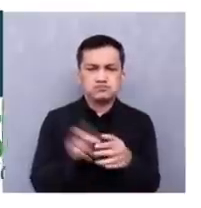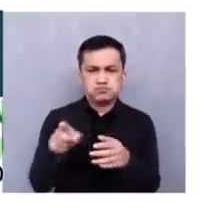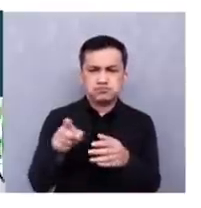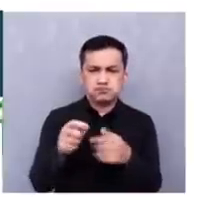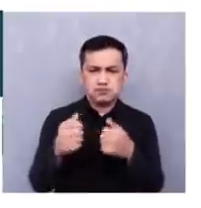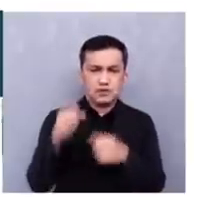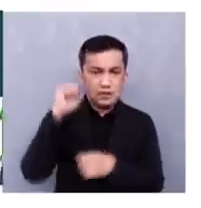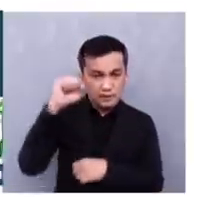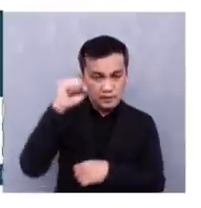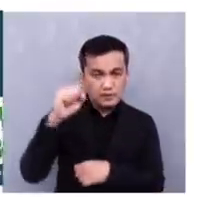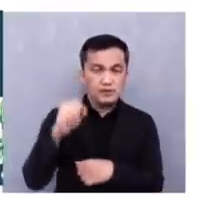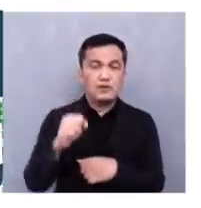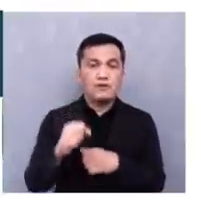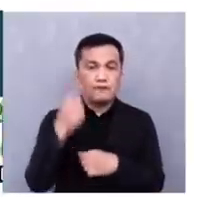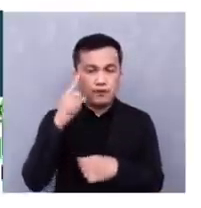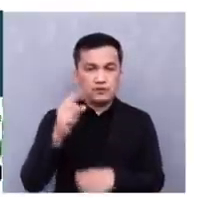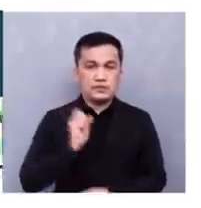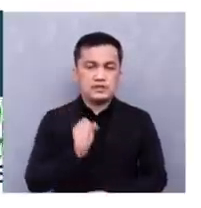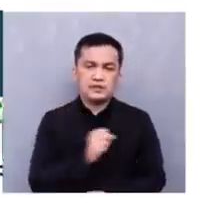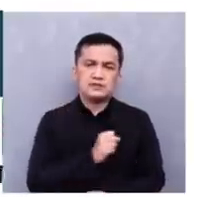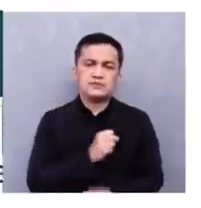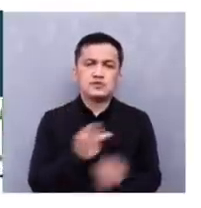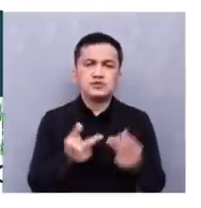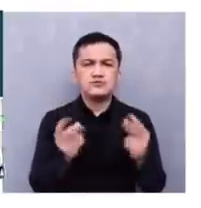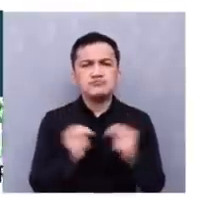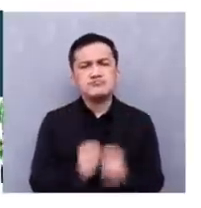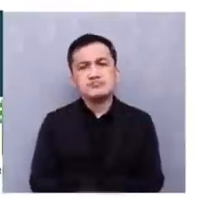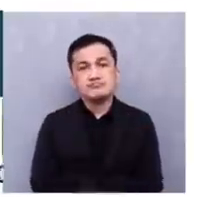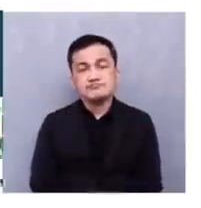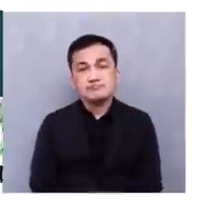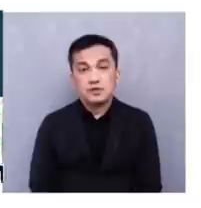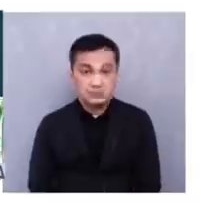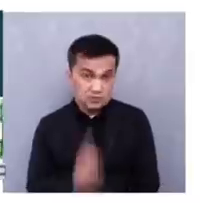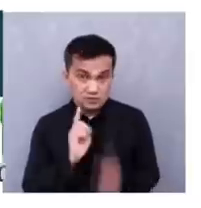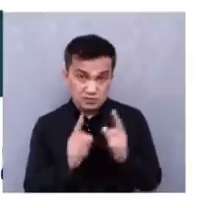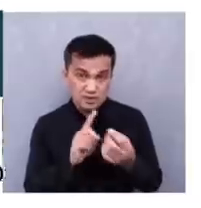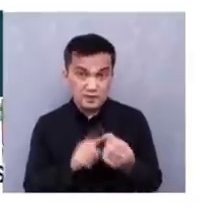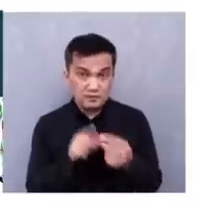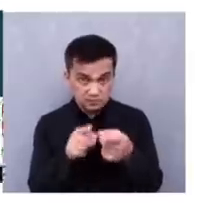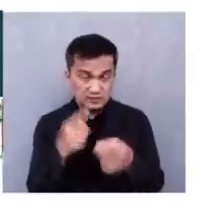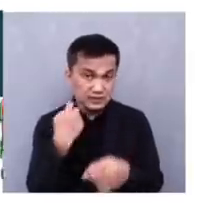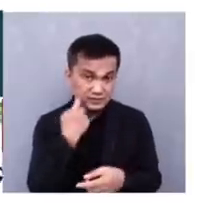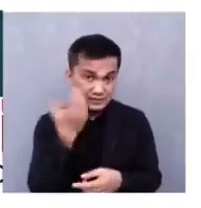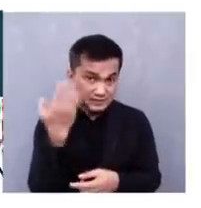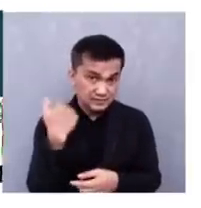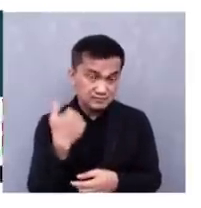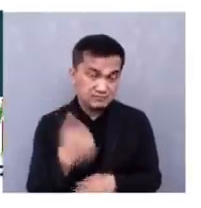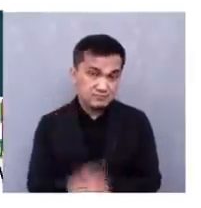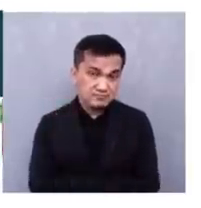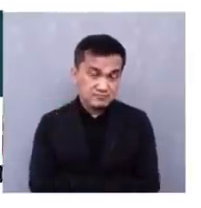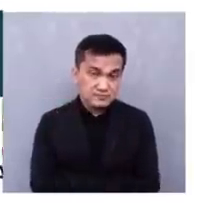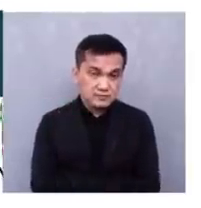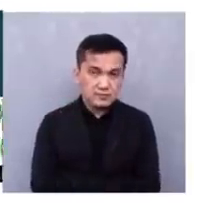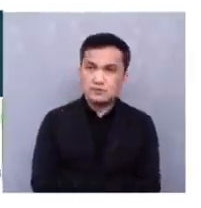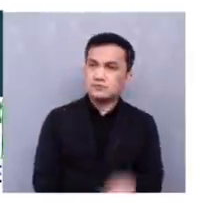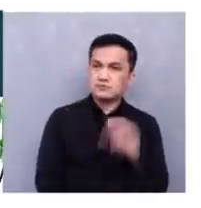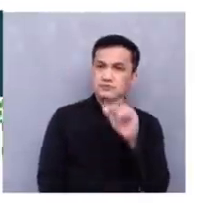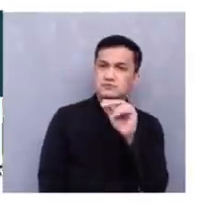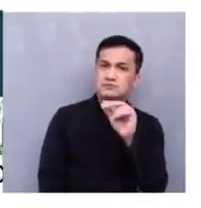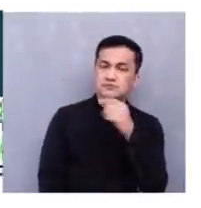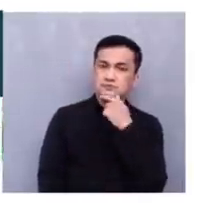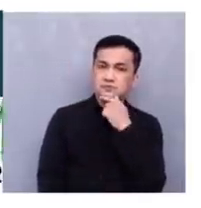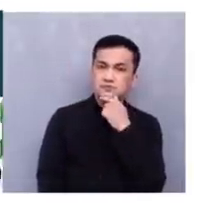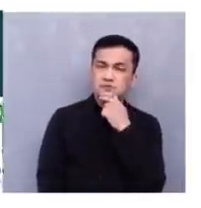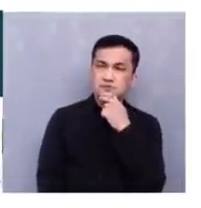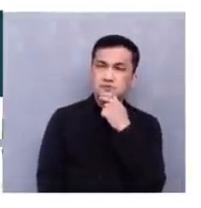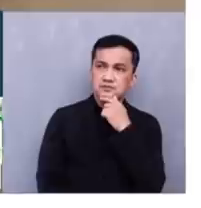campaign for that Senate seat? Did he even talk to you about that last night? No, he did not. But he thanked